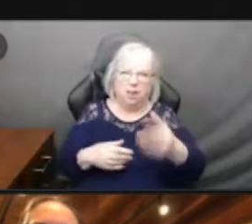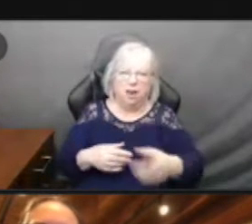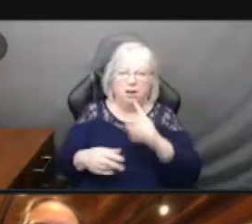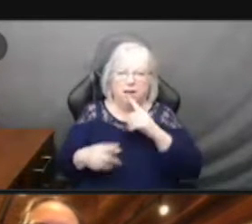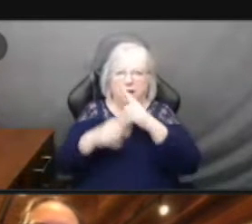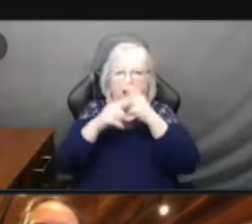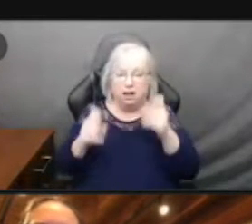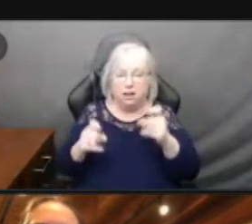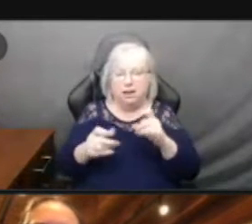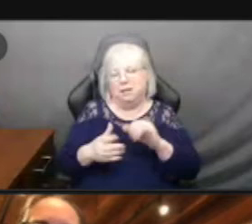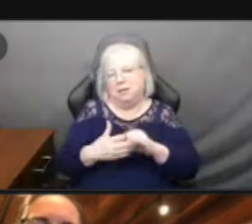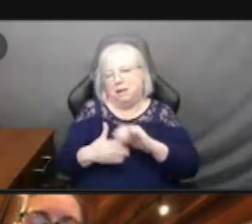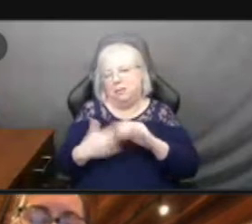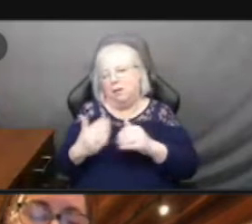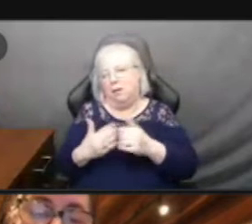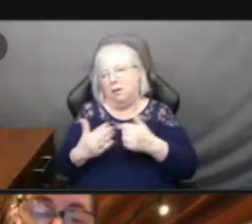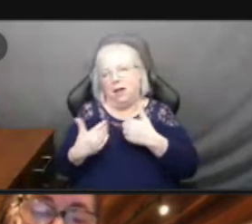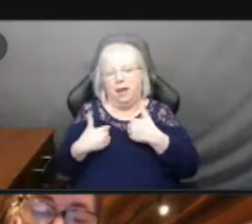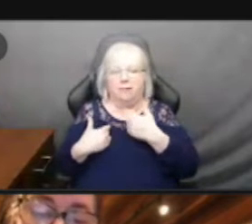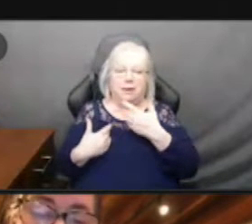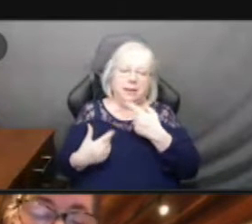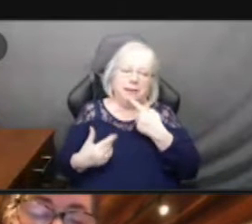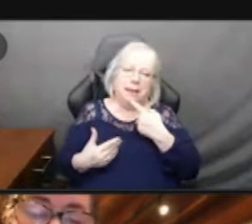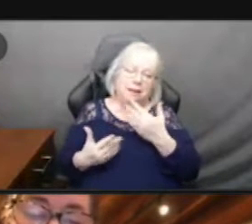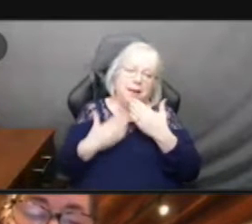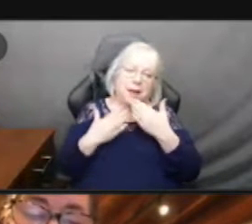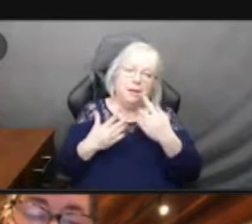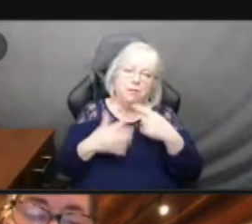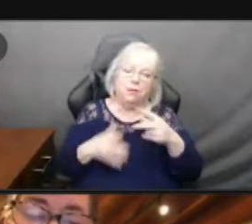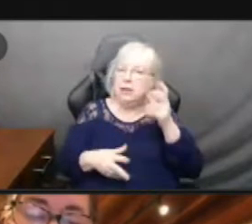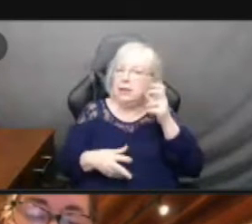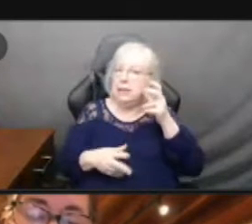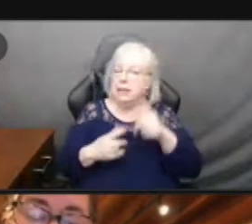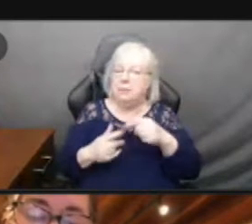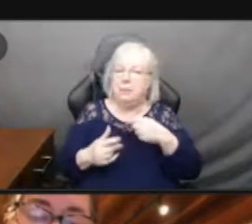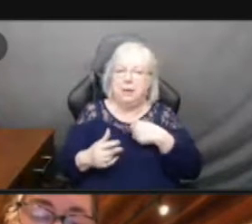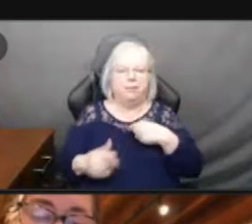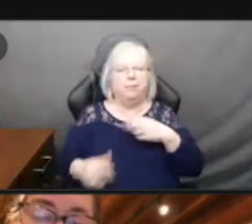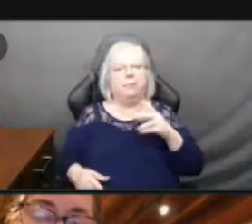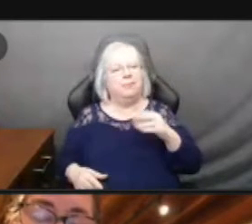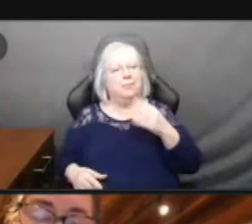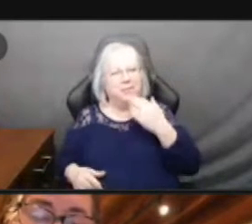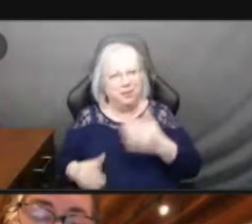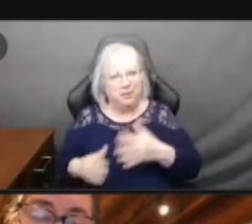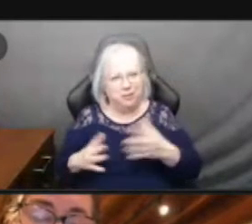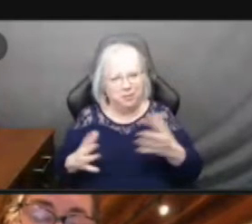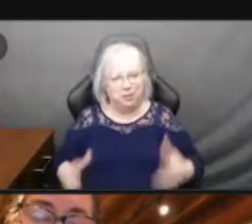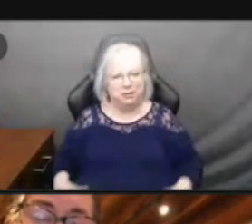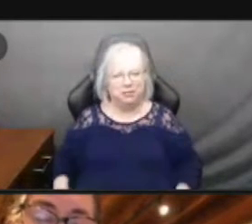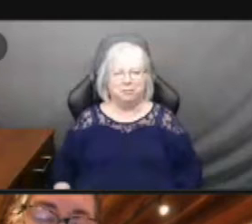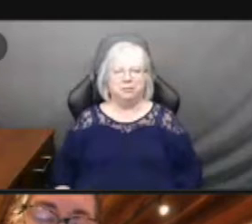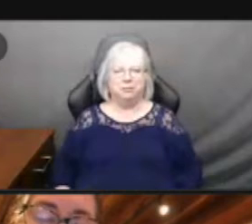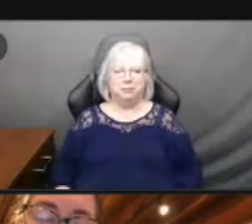And that's about all I got to say. Thank you for listening to me. Thank you so much.